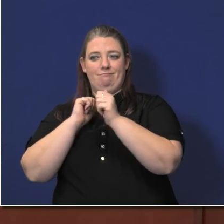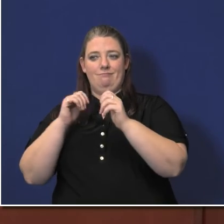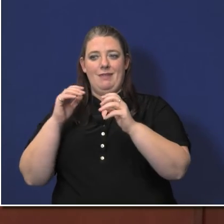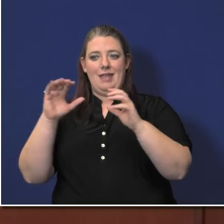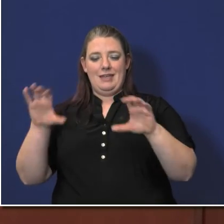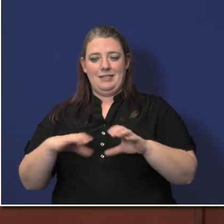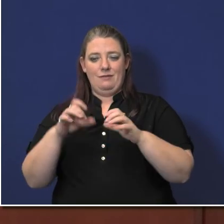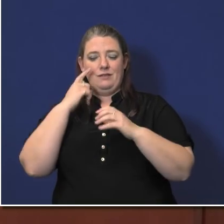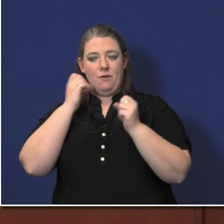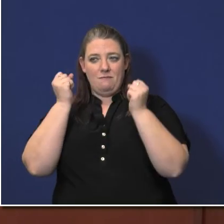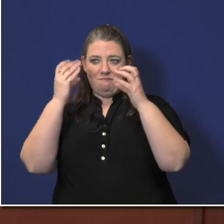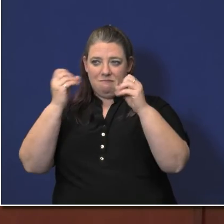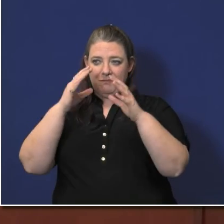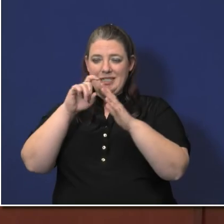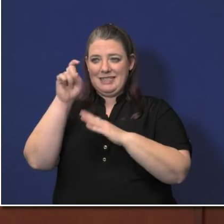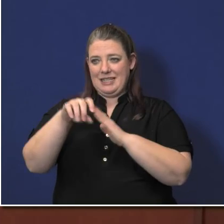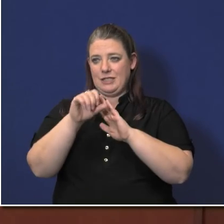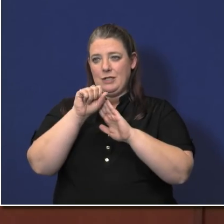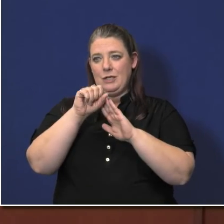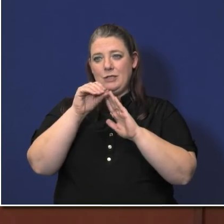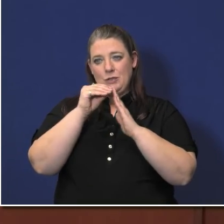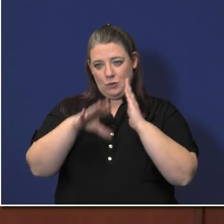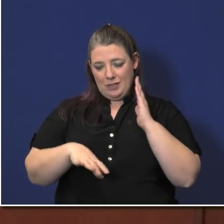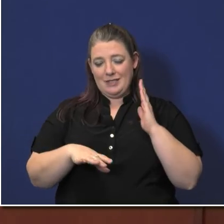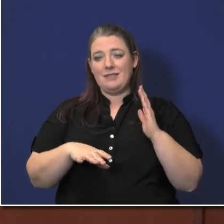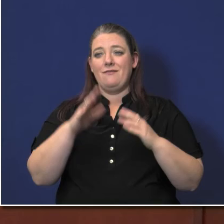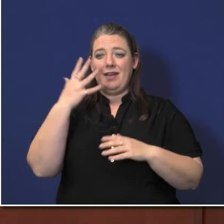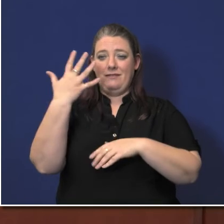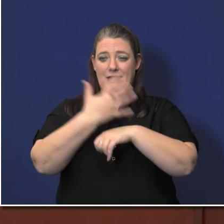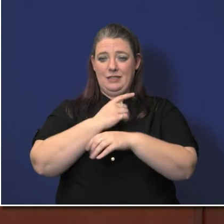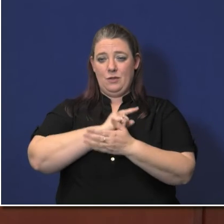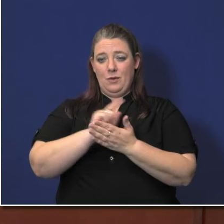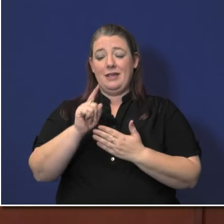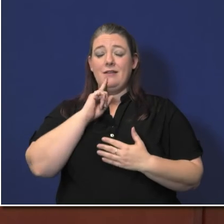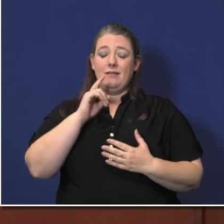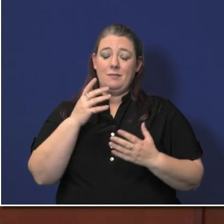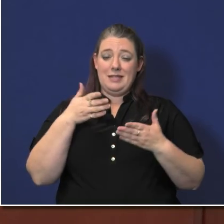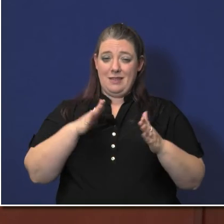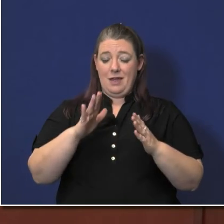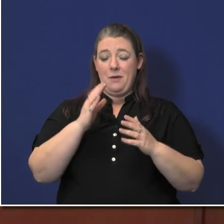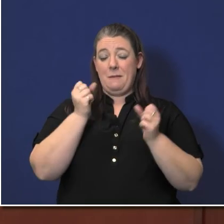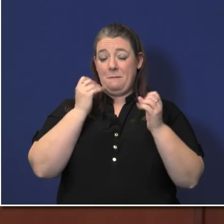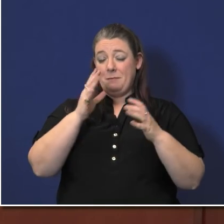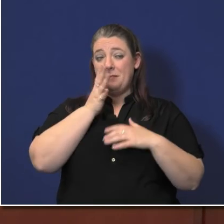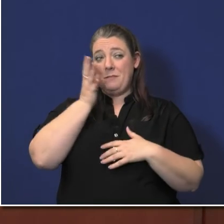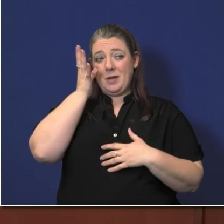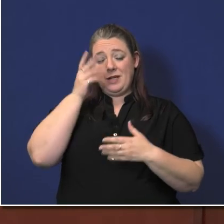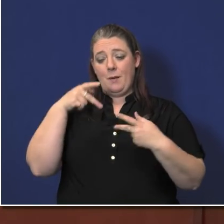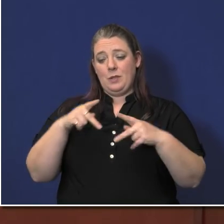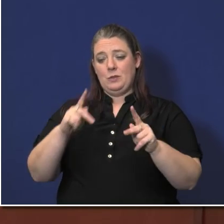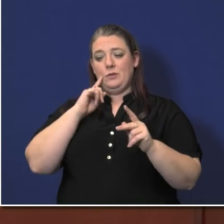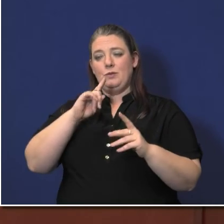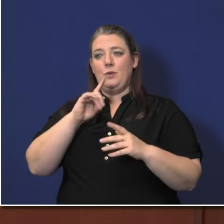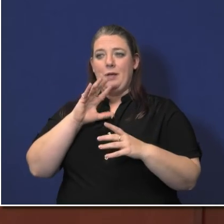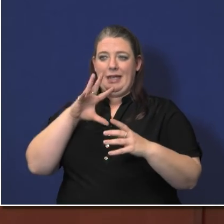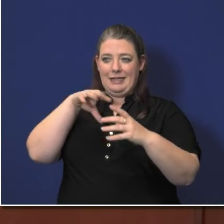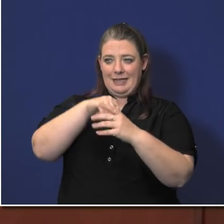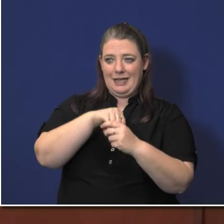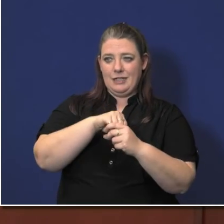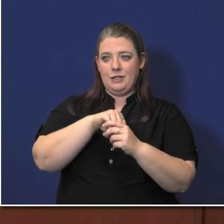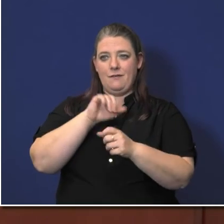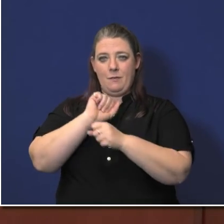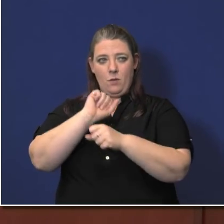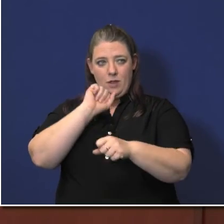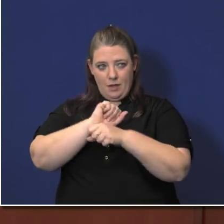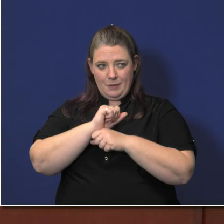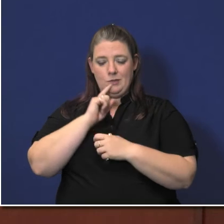Texas students 5 days a week, thus allowing a vast number of parents the opportunity to engage in gainful employment